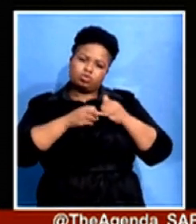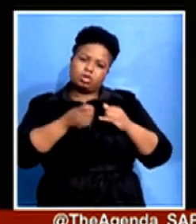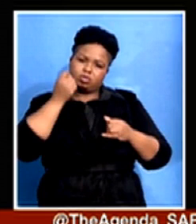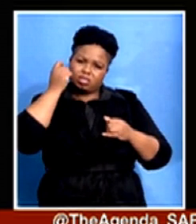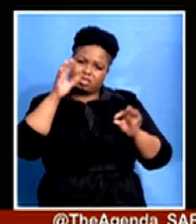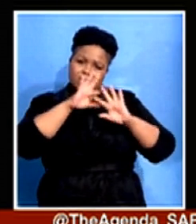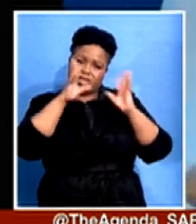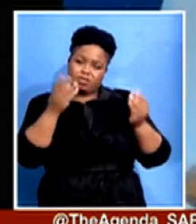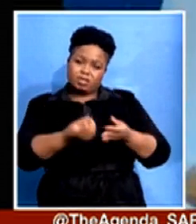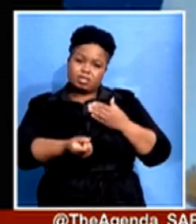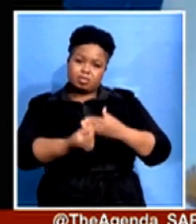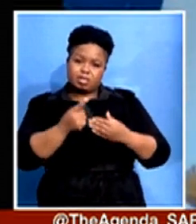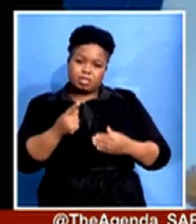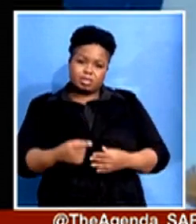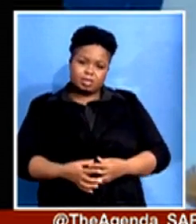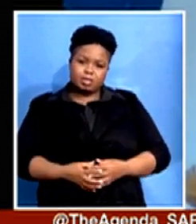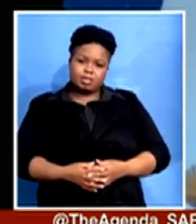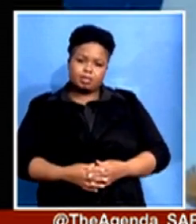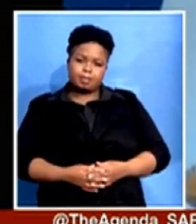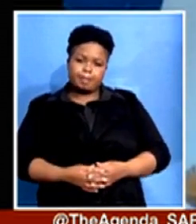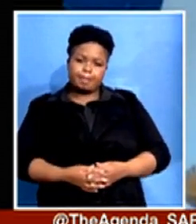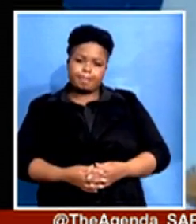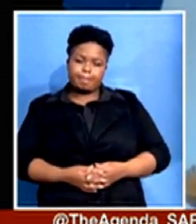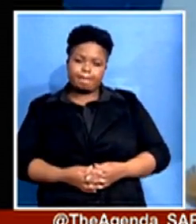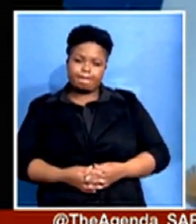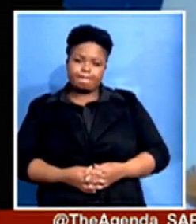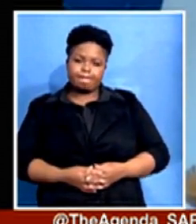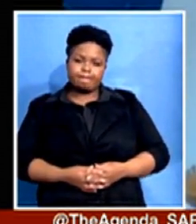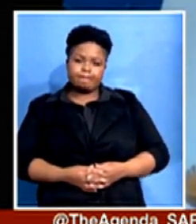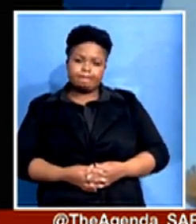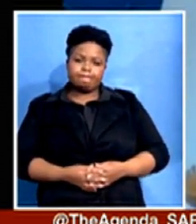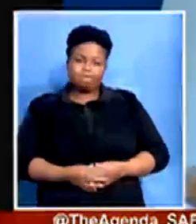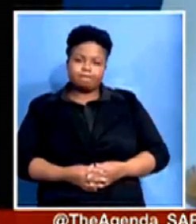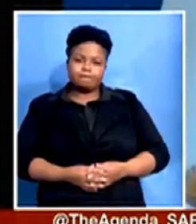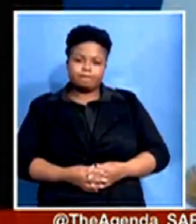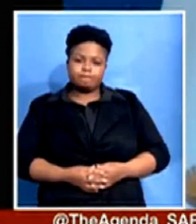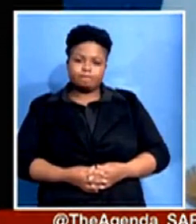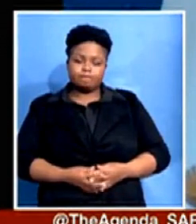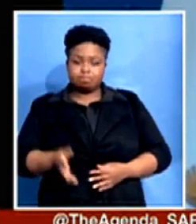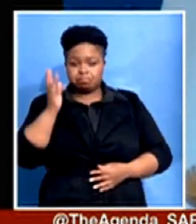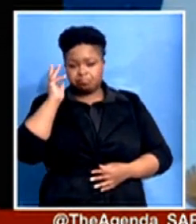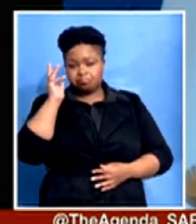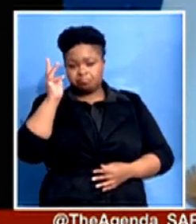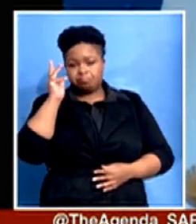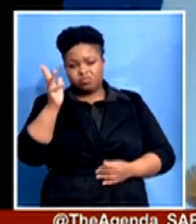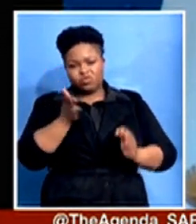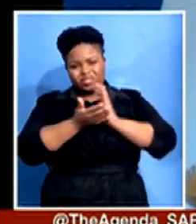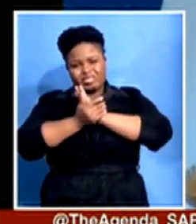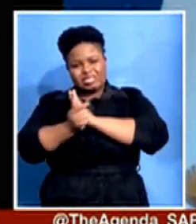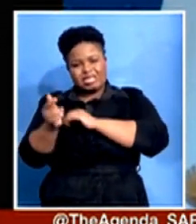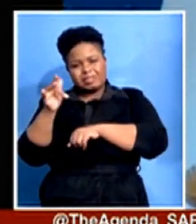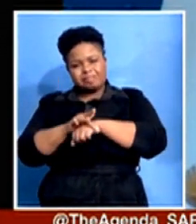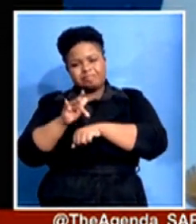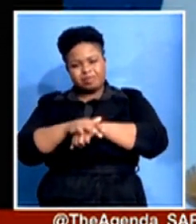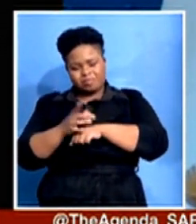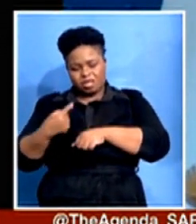Now, it's one thing to make a presentation about the scientific capability, which is what I did, and hopefully